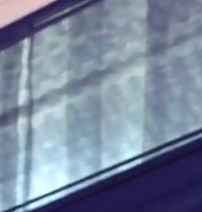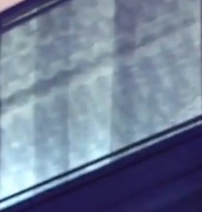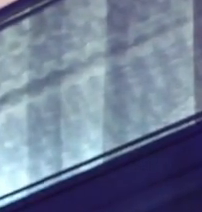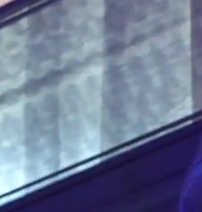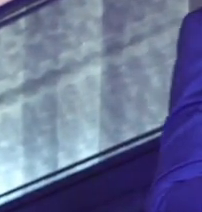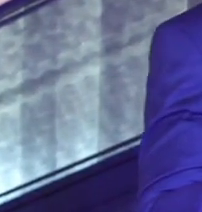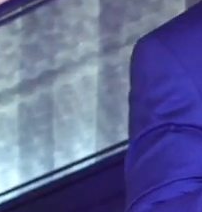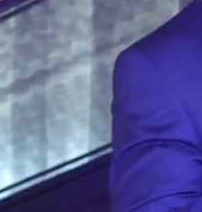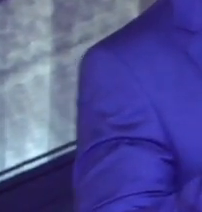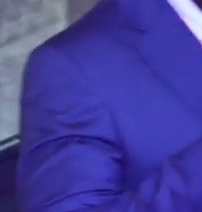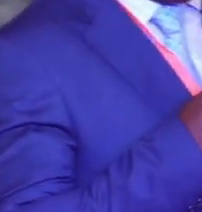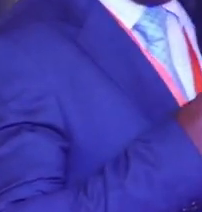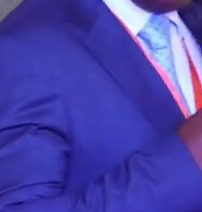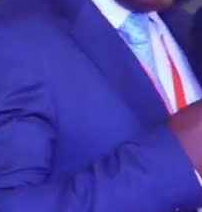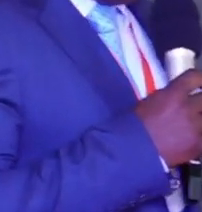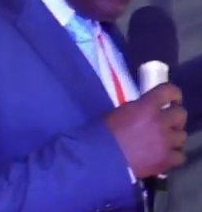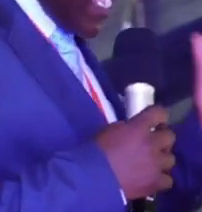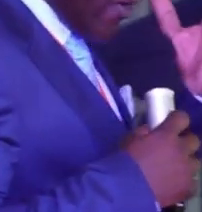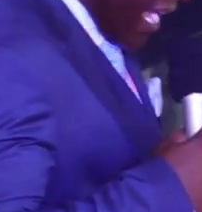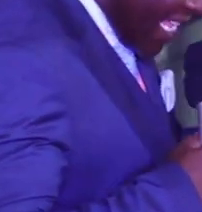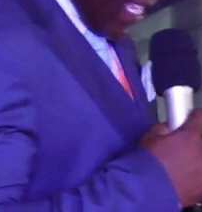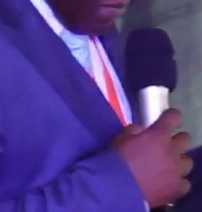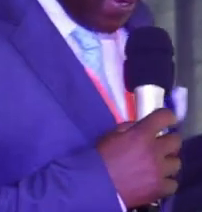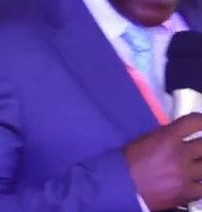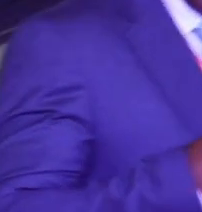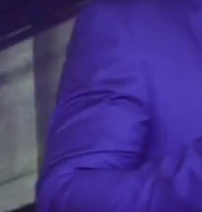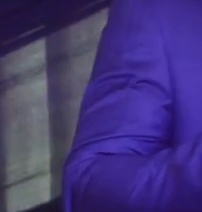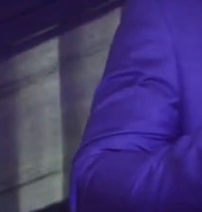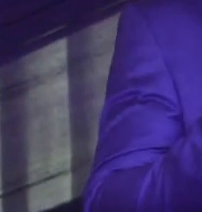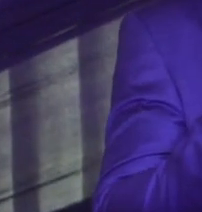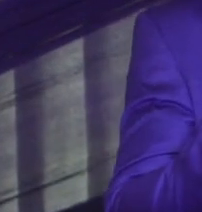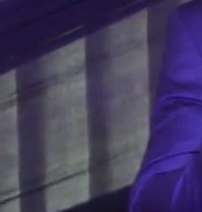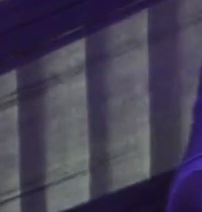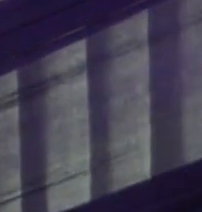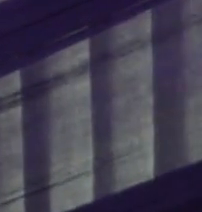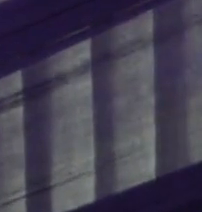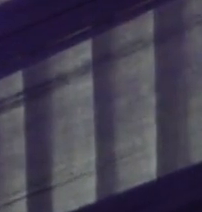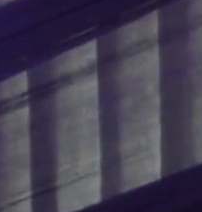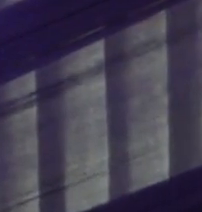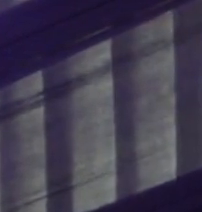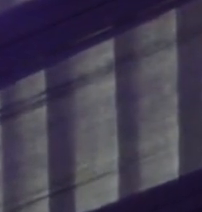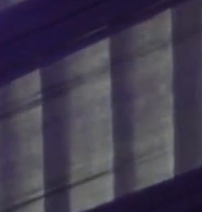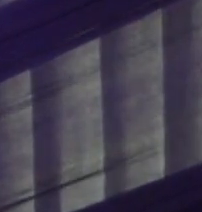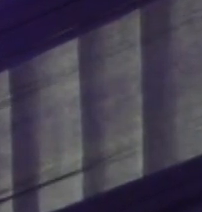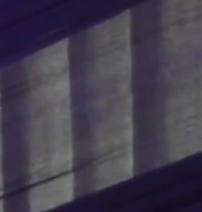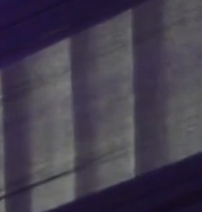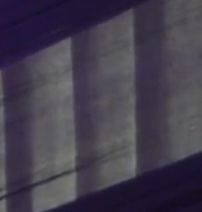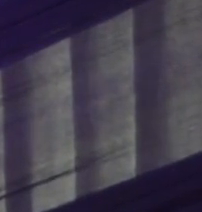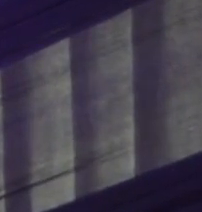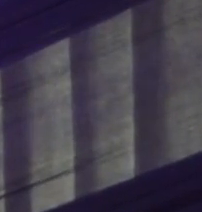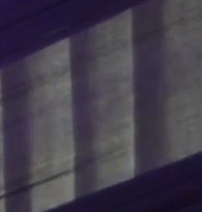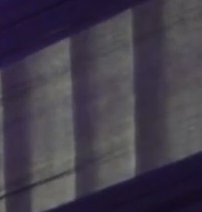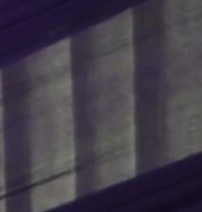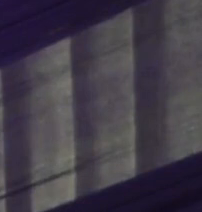watoto, you have got money, unazo hela, you have got a promotion, unayo kazi, something fantastic happens, kila kitu kizuri kimekufanyikia. We have a temptation as human